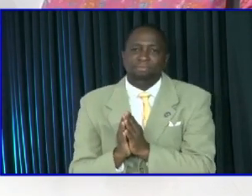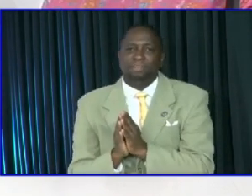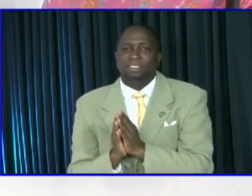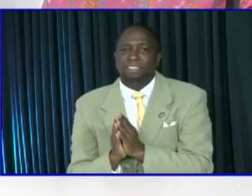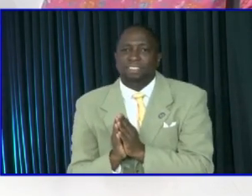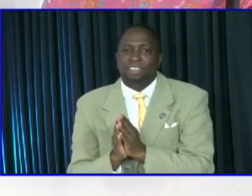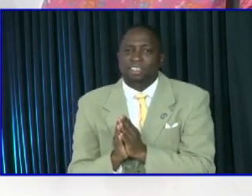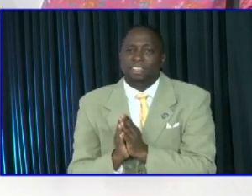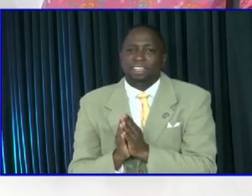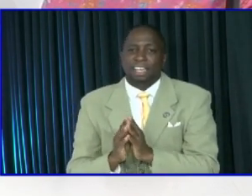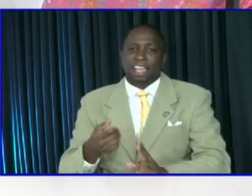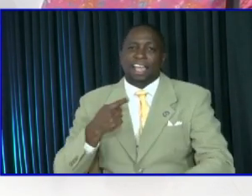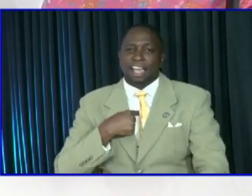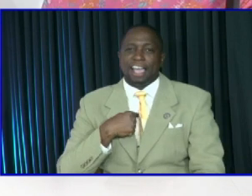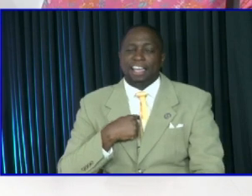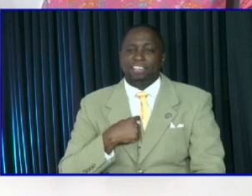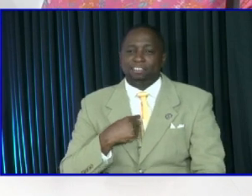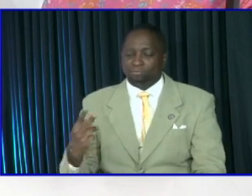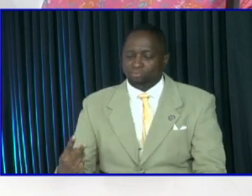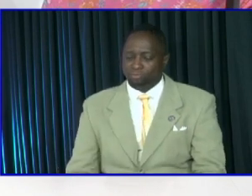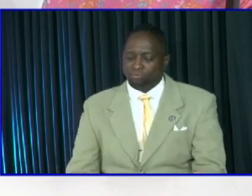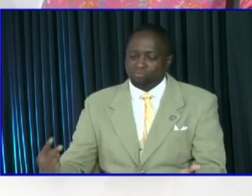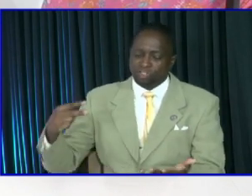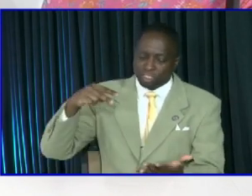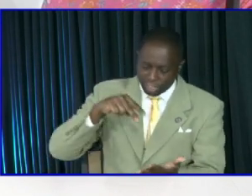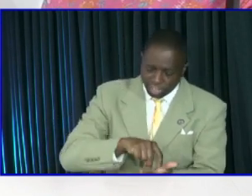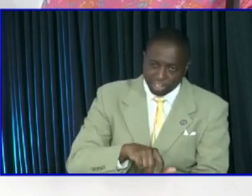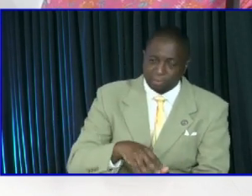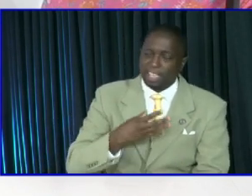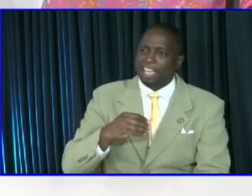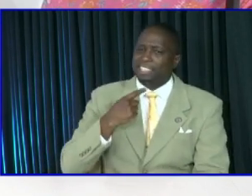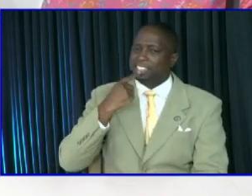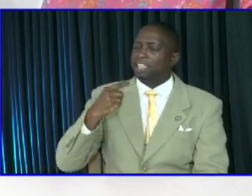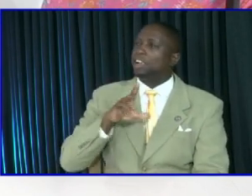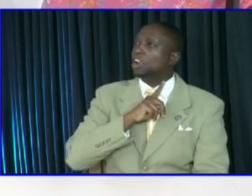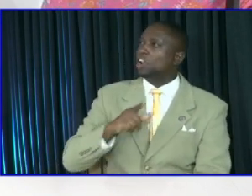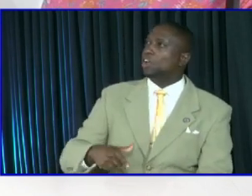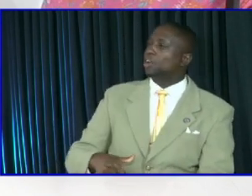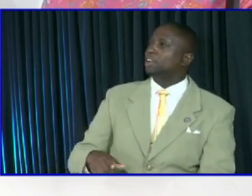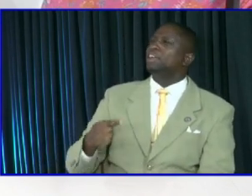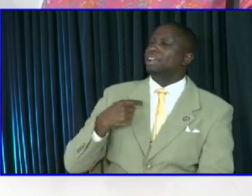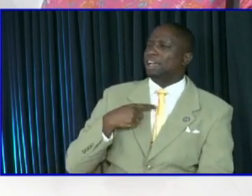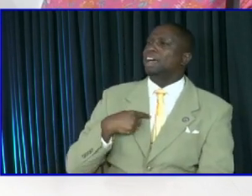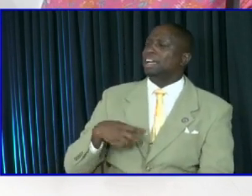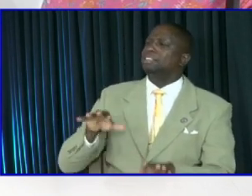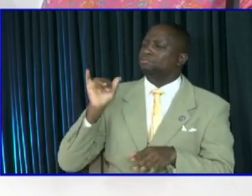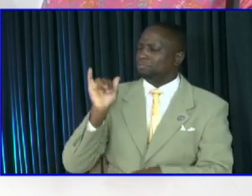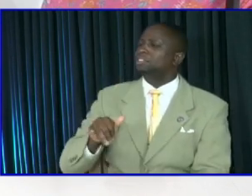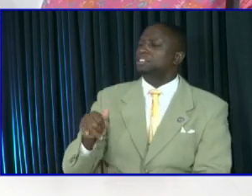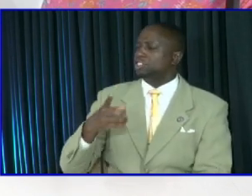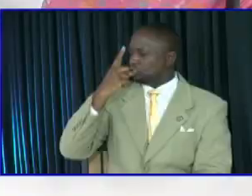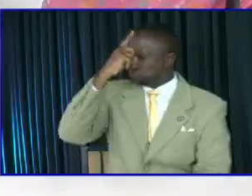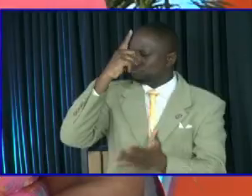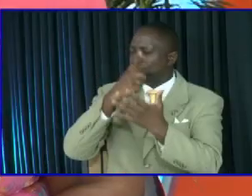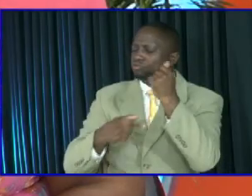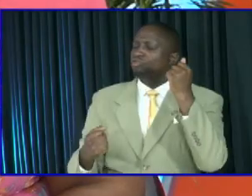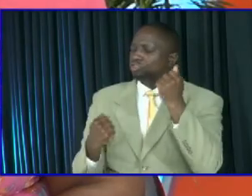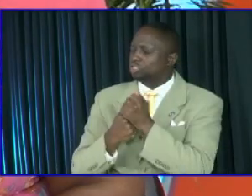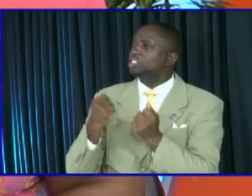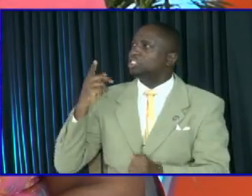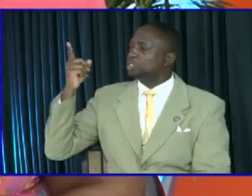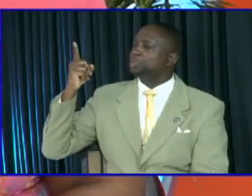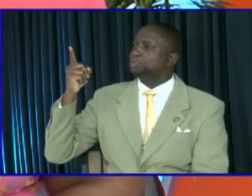say, I rose up and I said, Lord, I still trust you. Do your